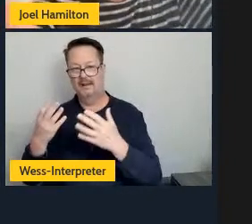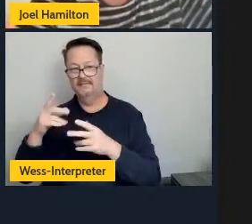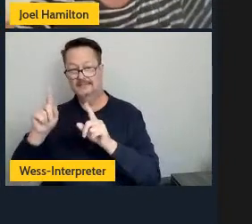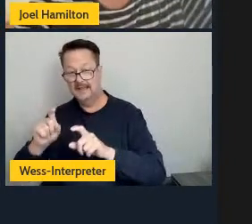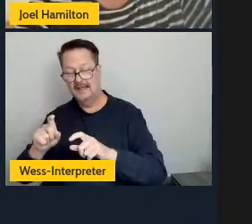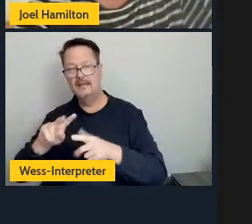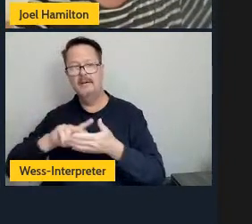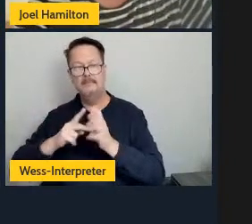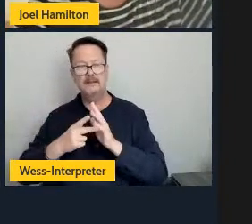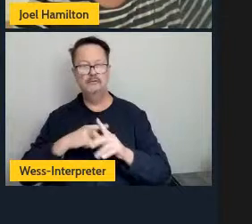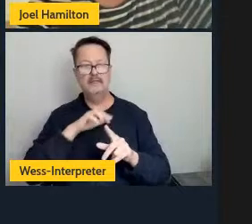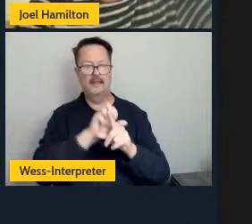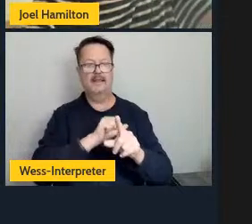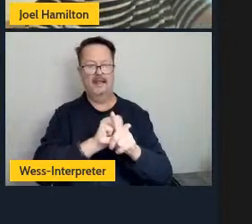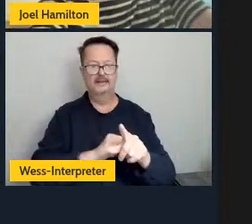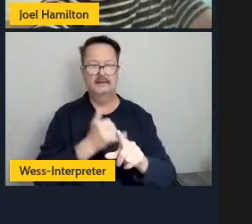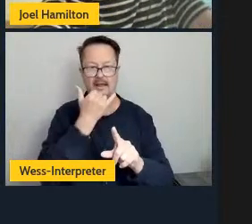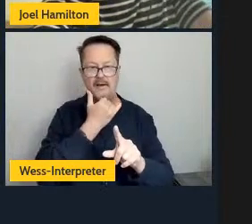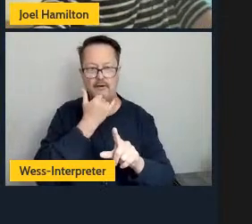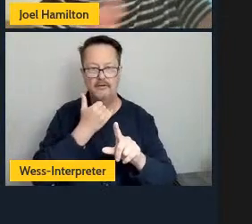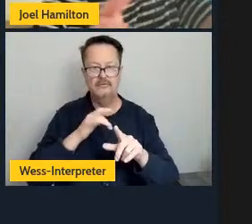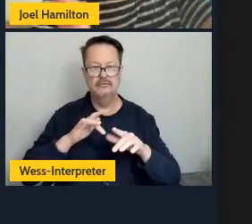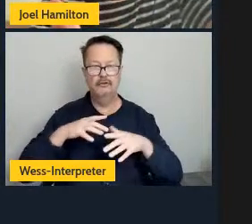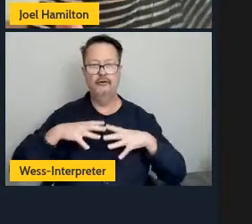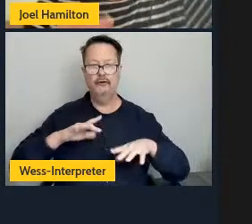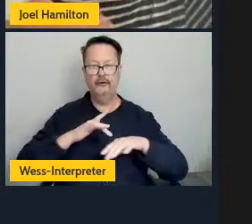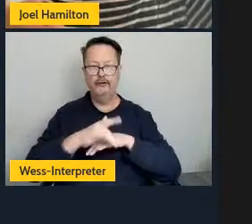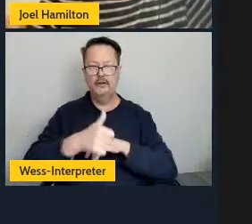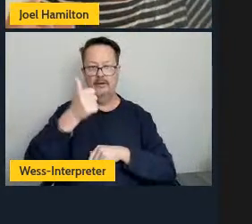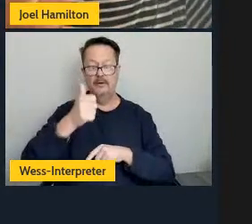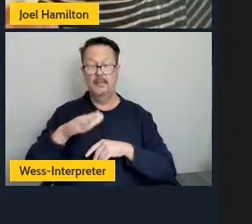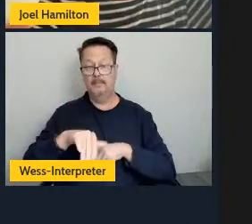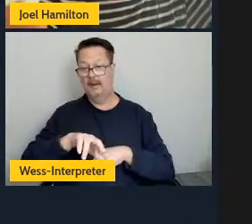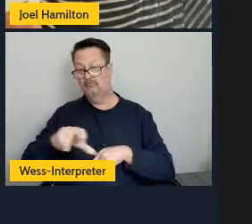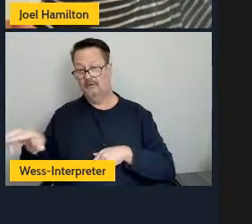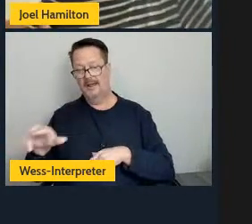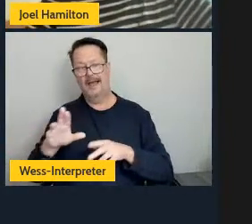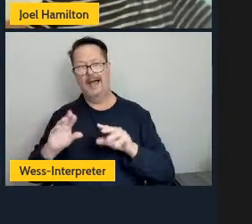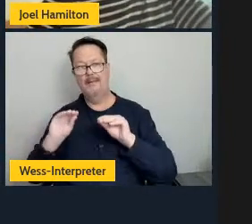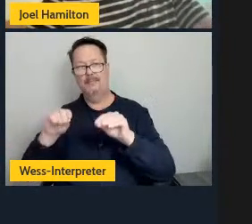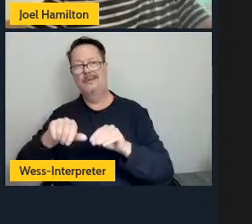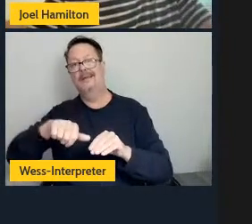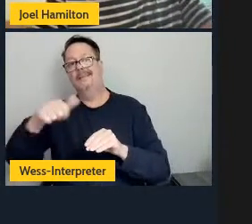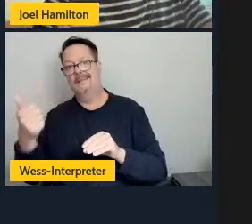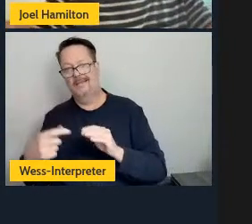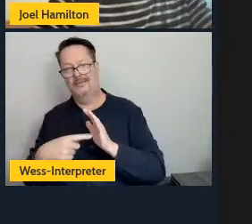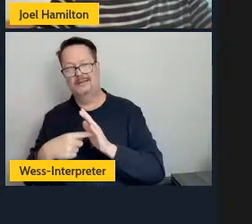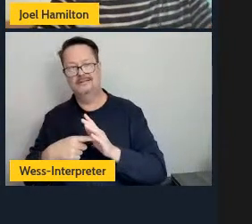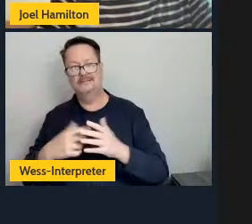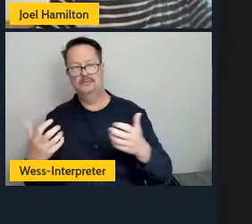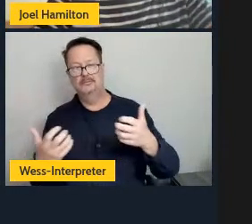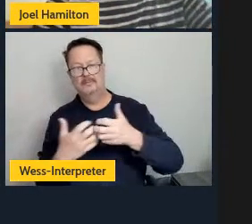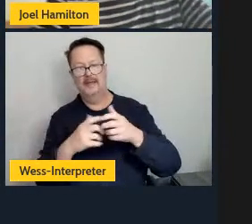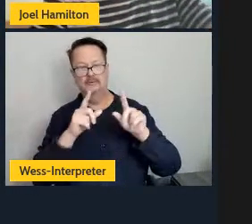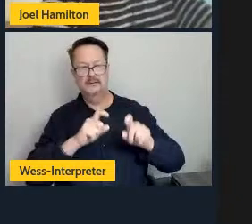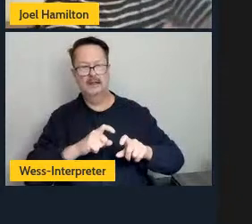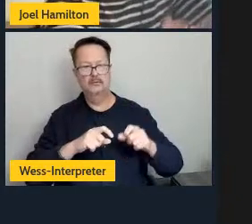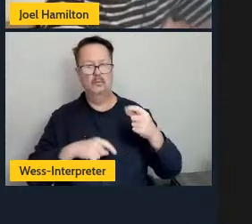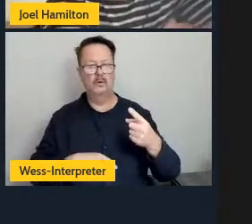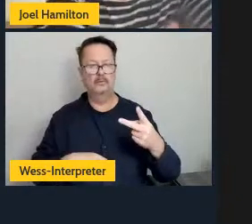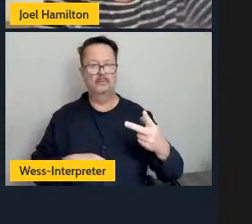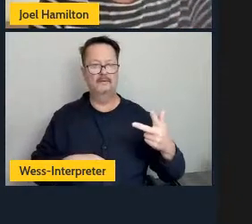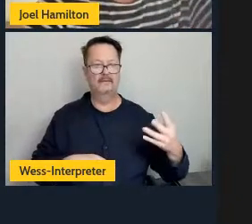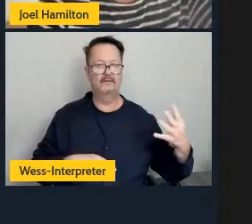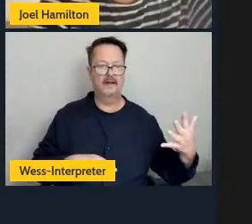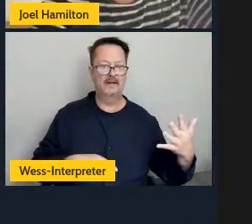allows you to catch errors earlier, right? Because here in the bottom right, what I've done is I just created another instance, but I tried to set the SK to 1, 2, 3, 4, 5. And